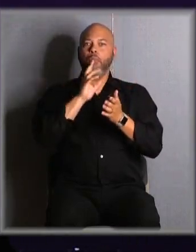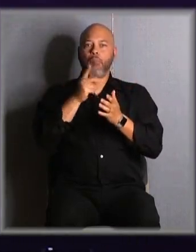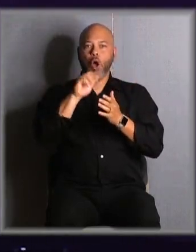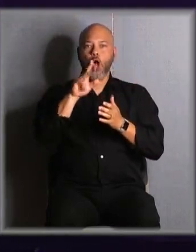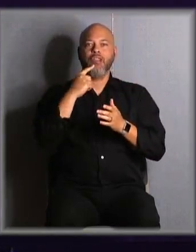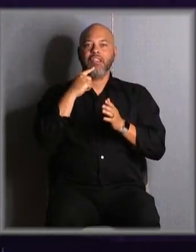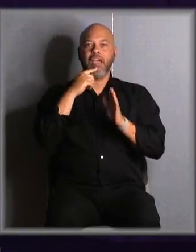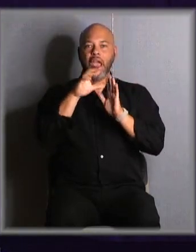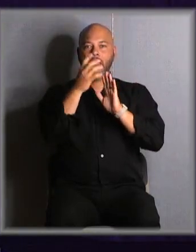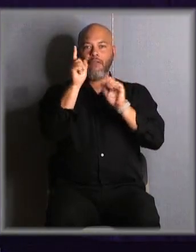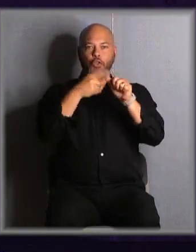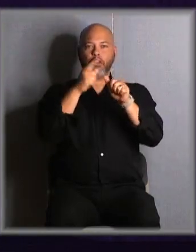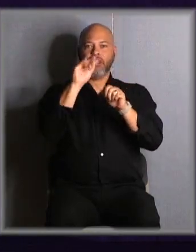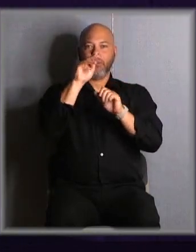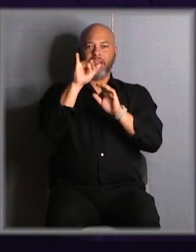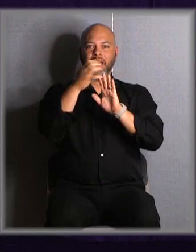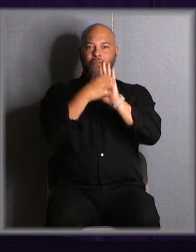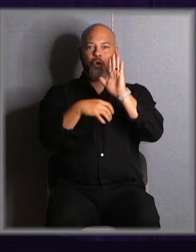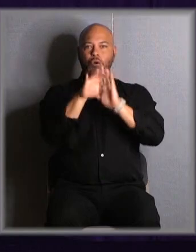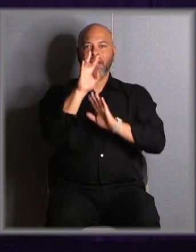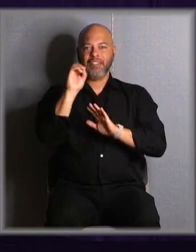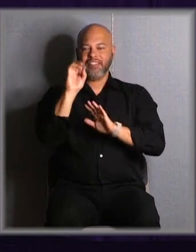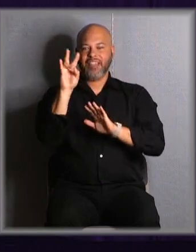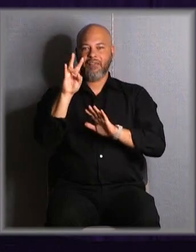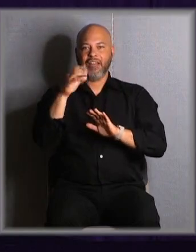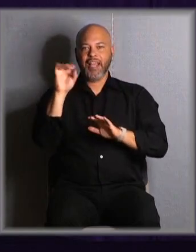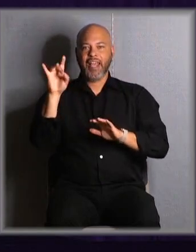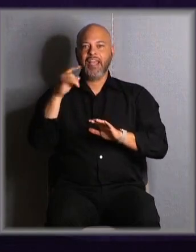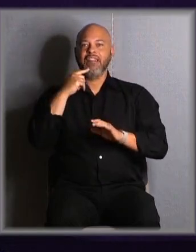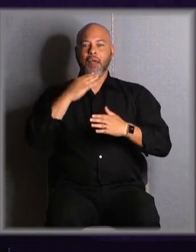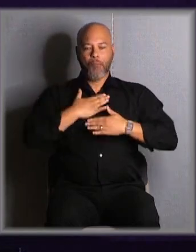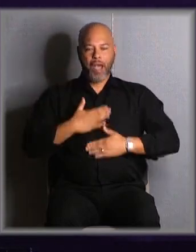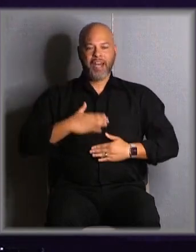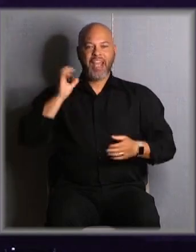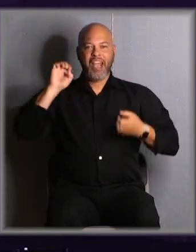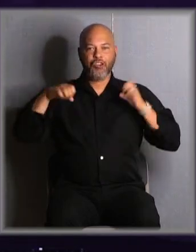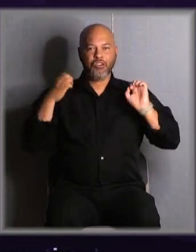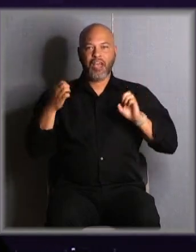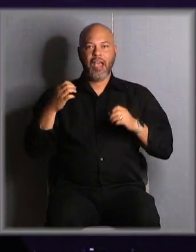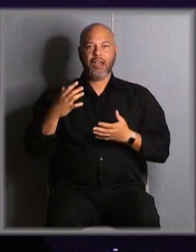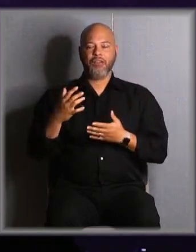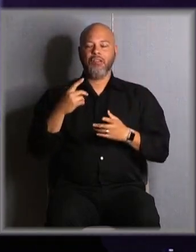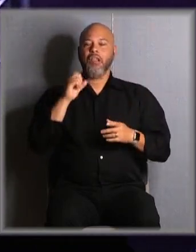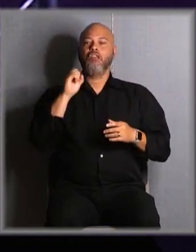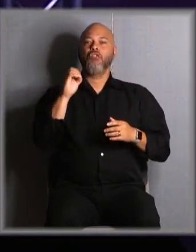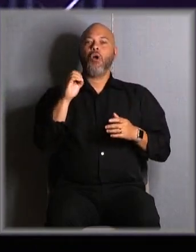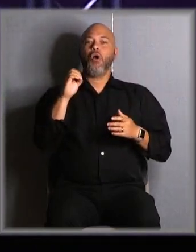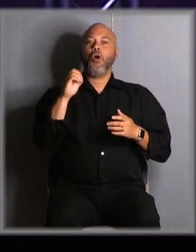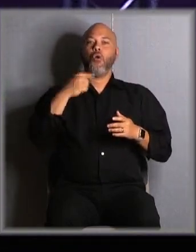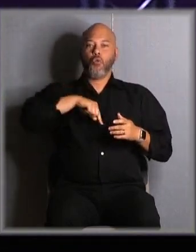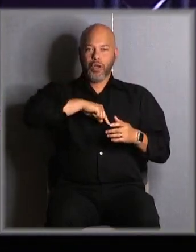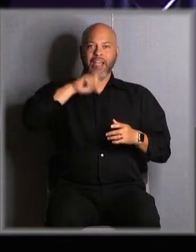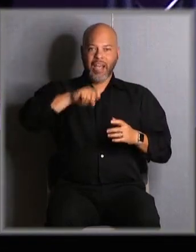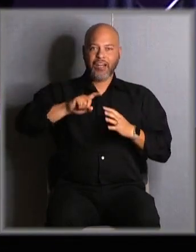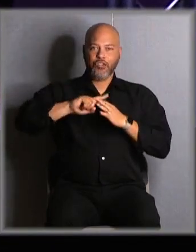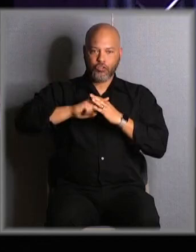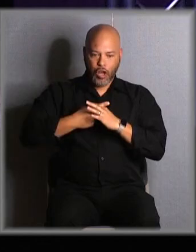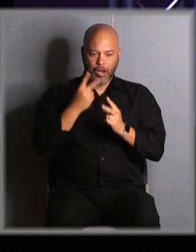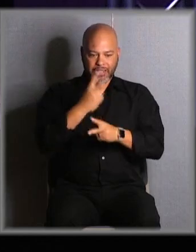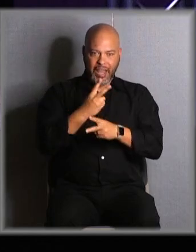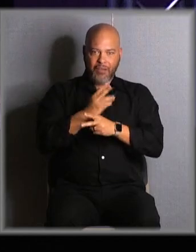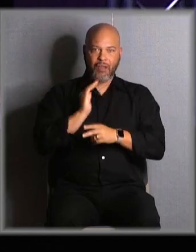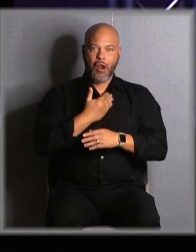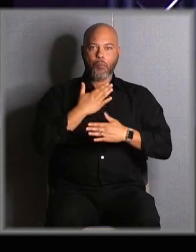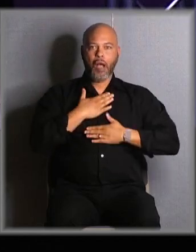1 Timothy 4:7, he said 4:8, is that body exercise profit little. In other words, we got to start taking care of